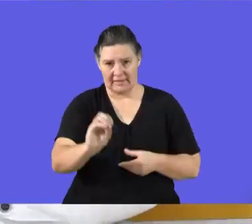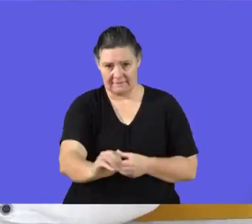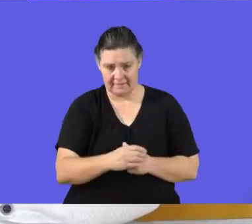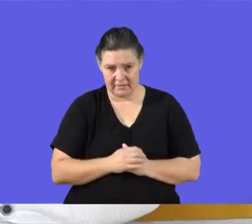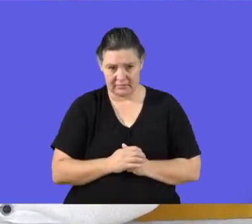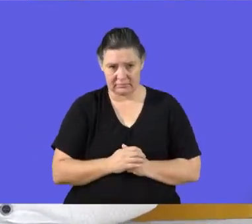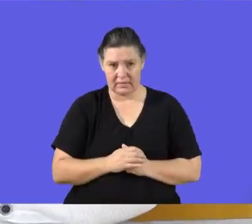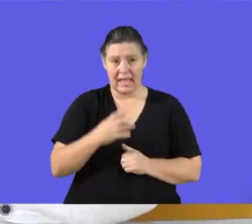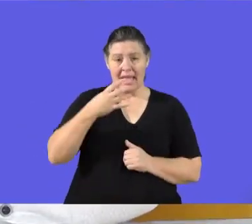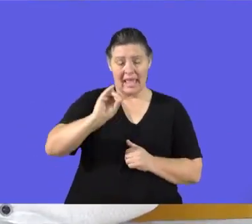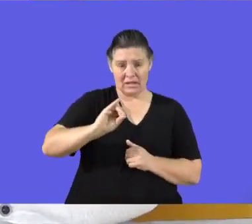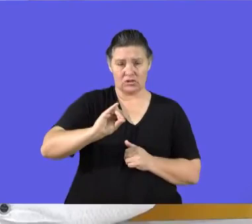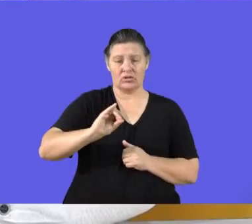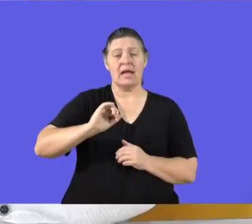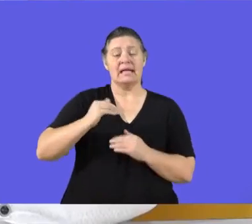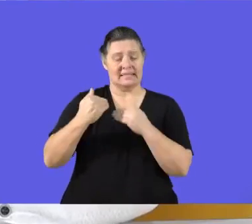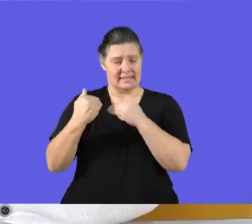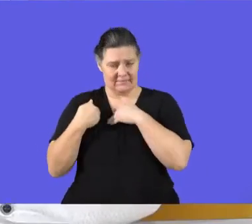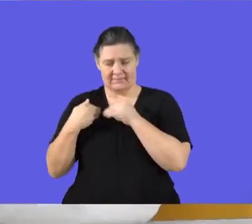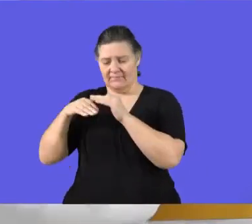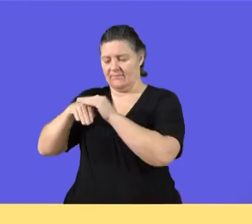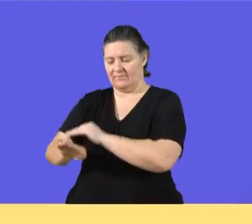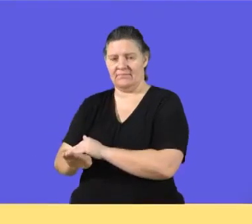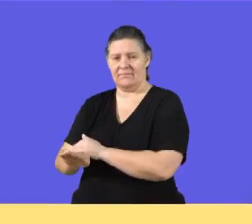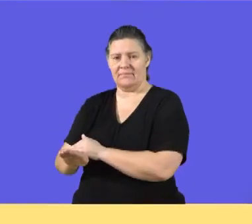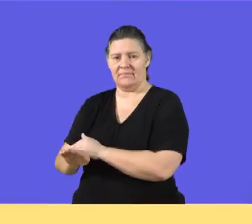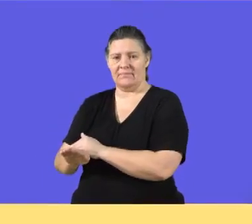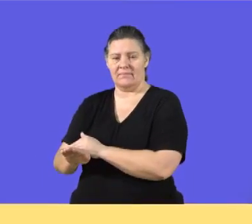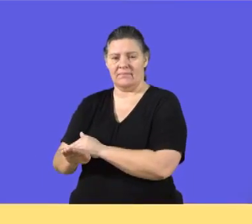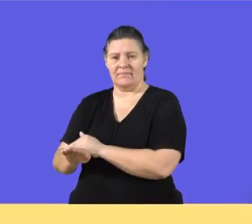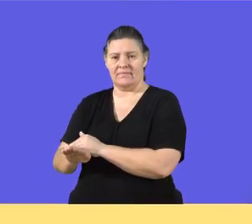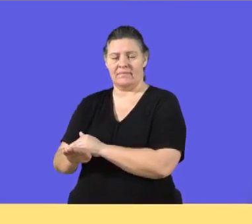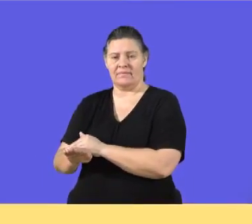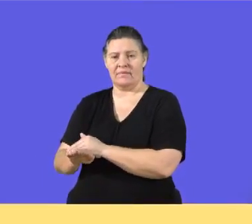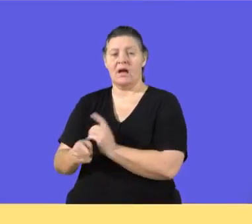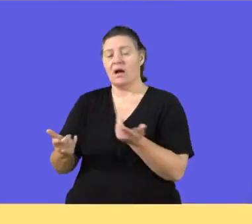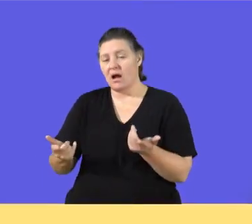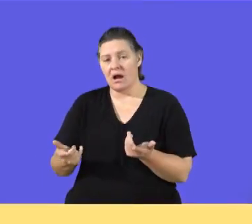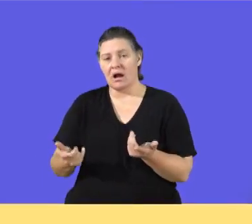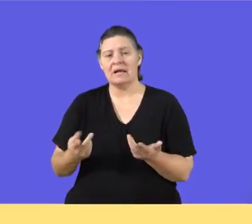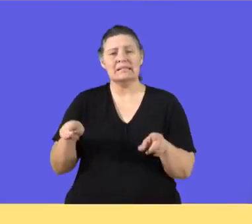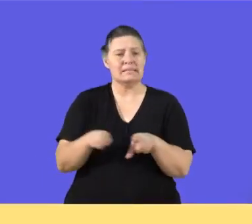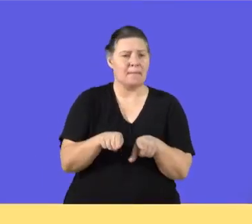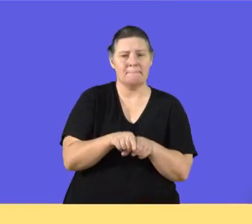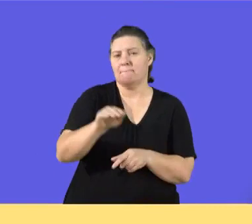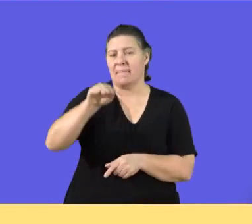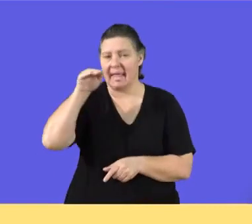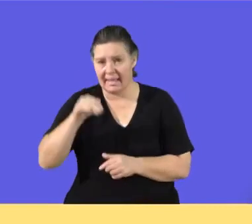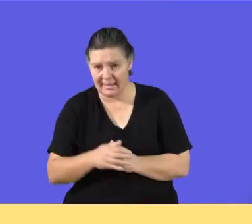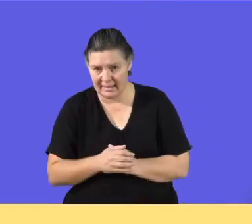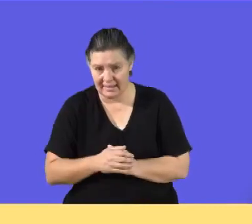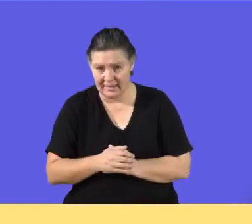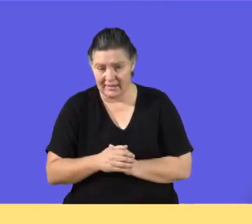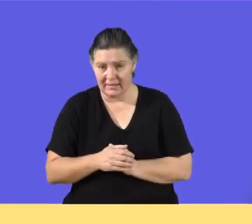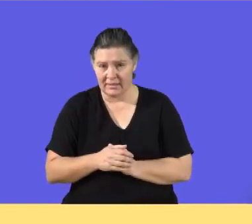supported by a document. Cash must be kept in a safe place, all right? This safe place,